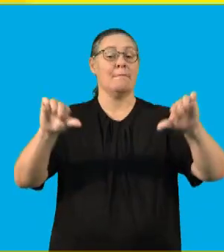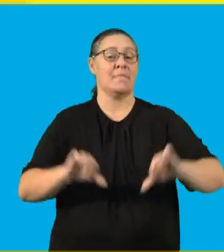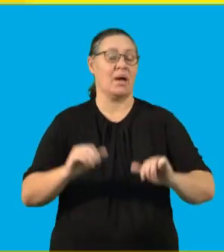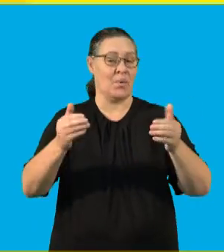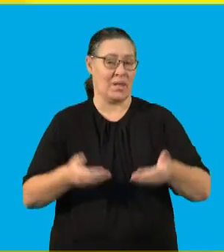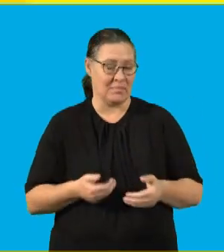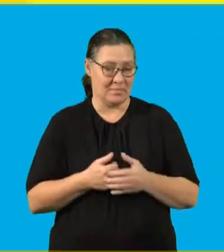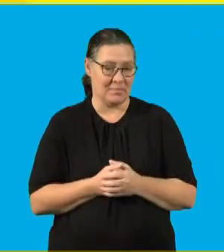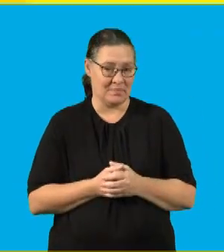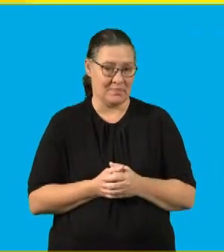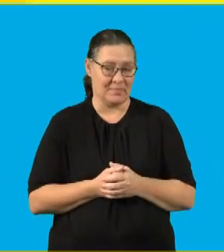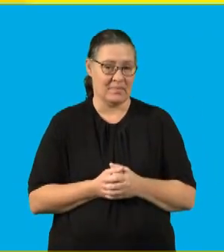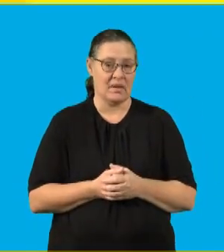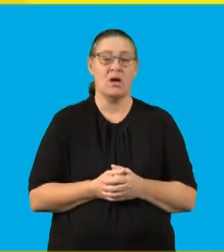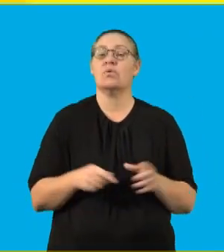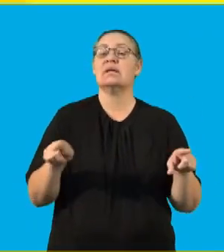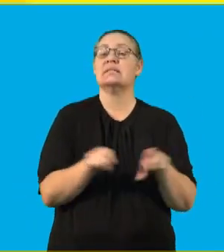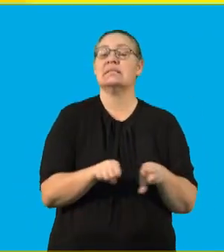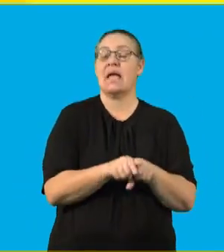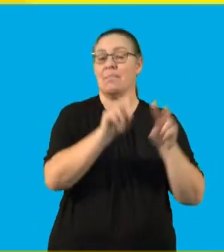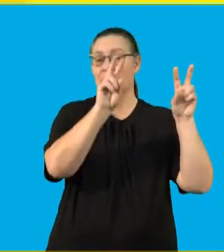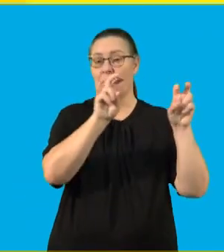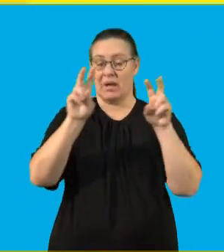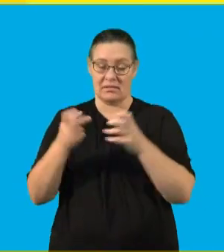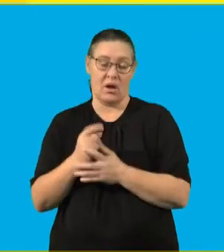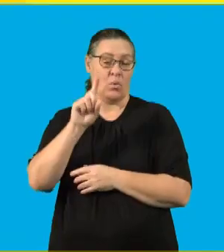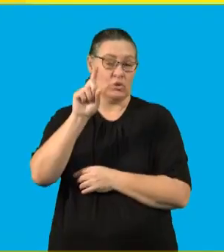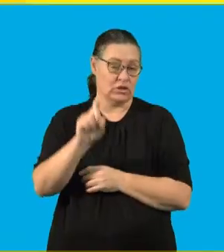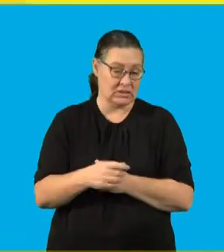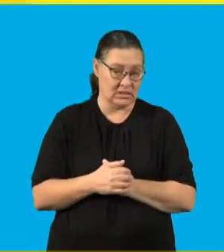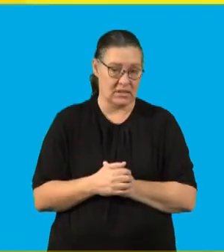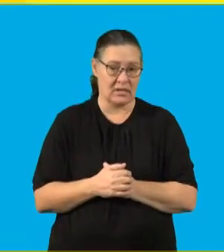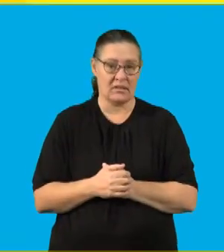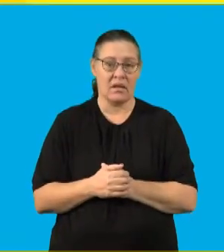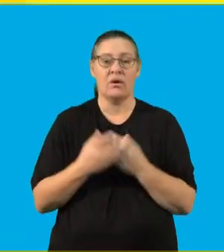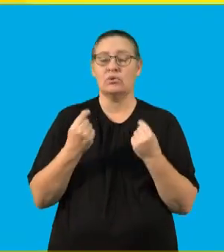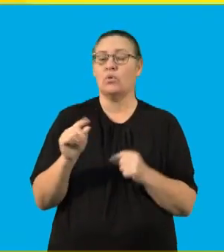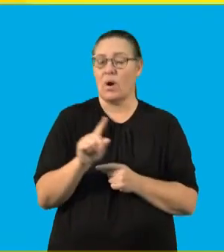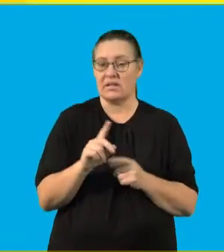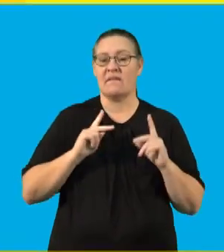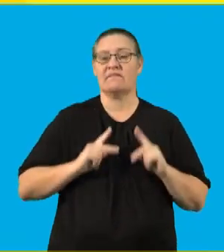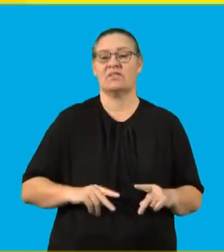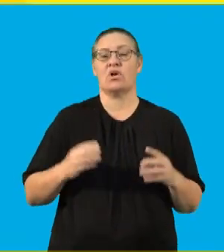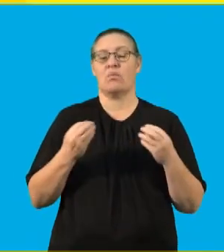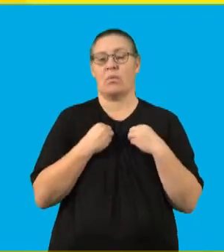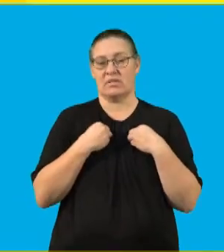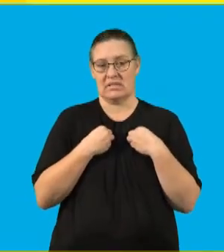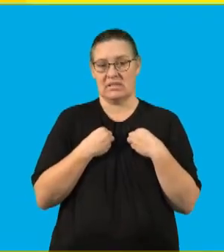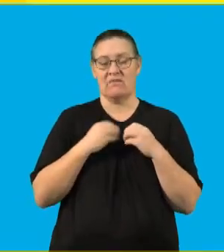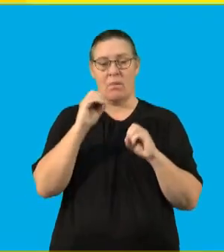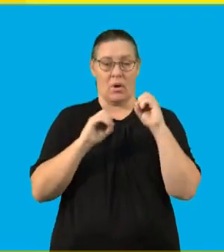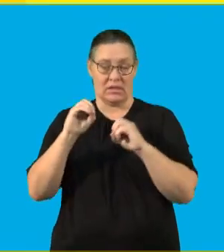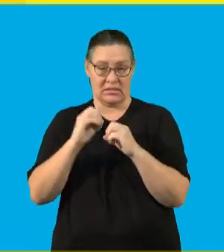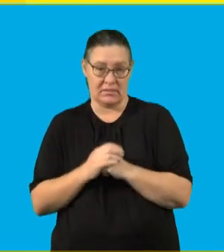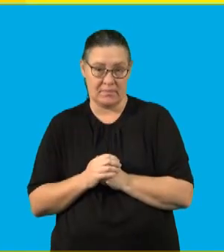Welcome back, learners. So again, we are continuing with the same topics, or with the same questions rather, that have to do with the physical properties of